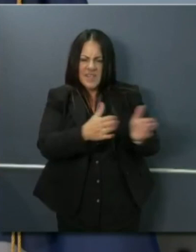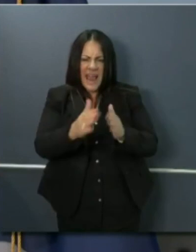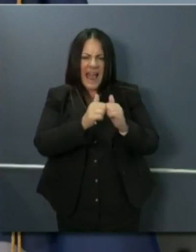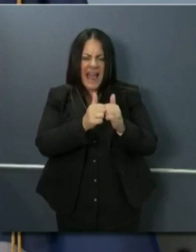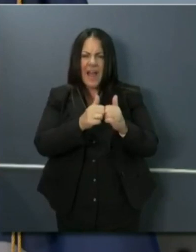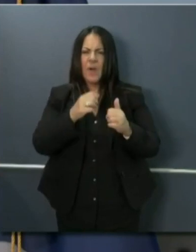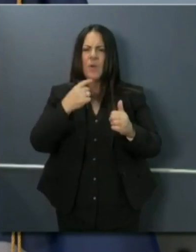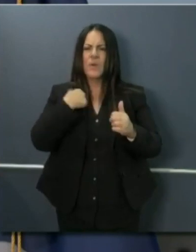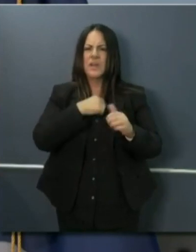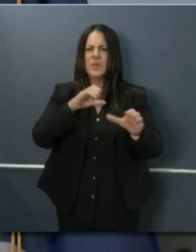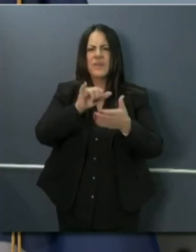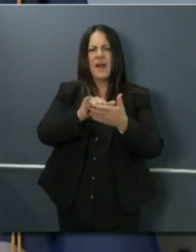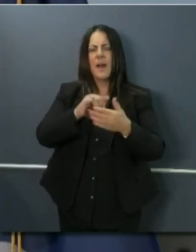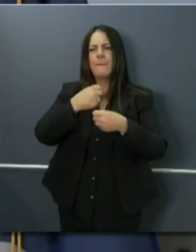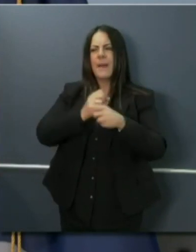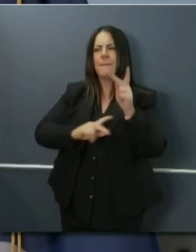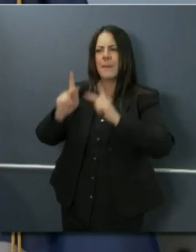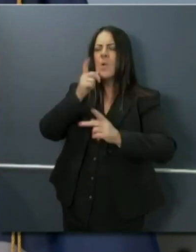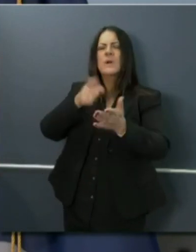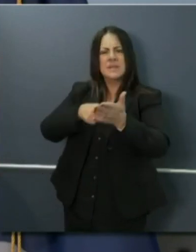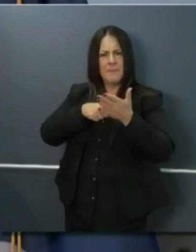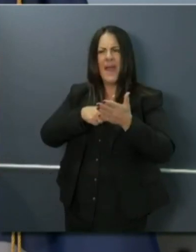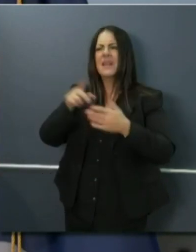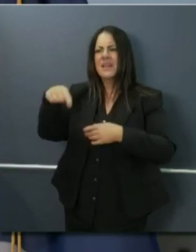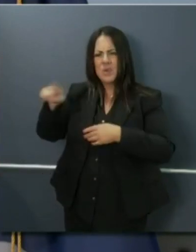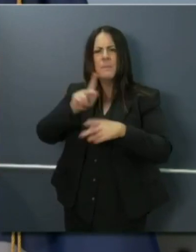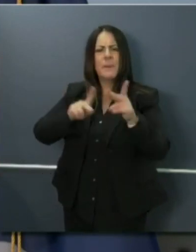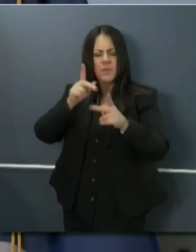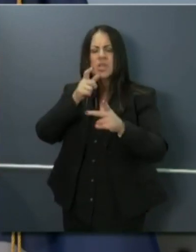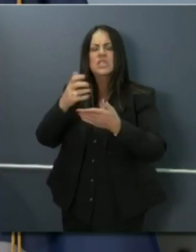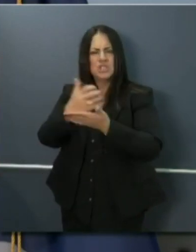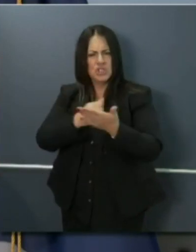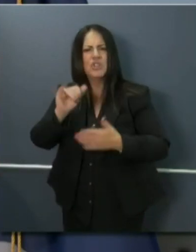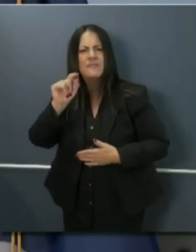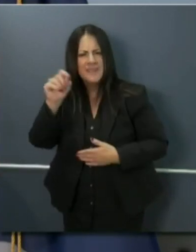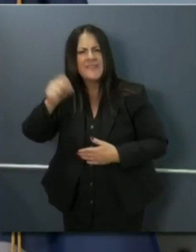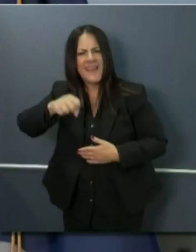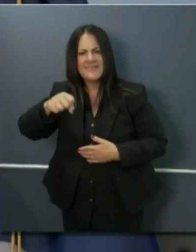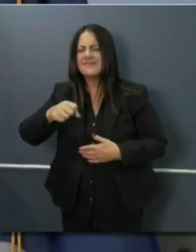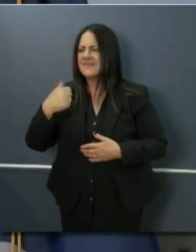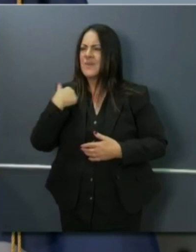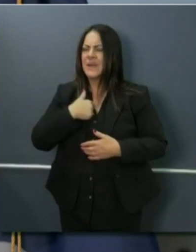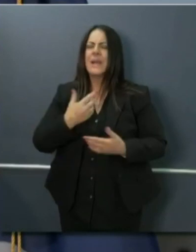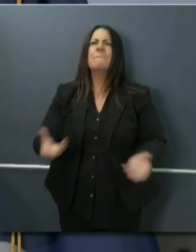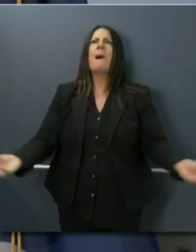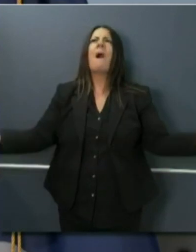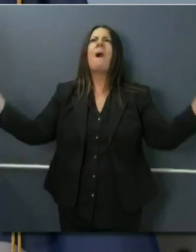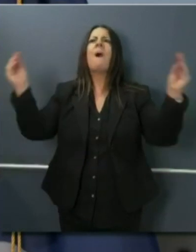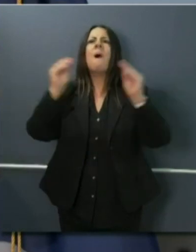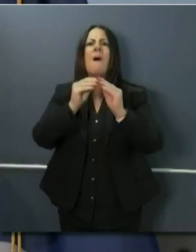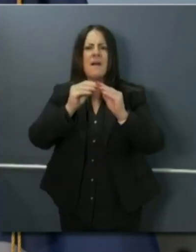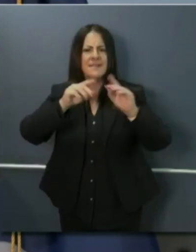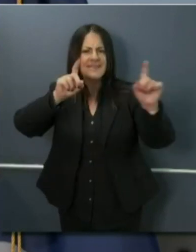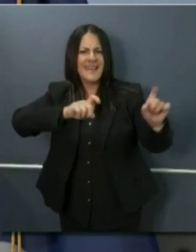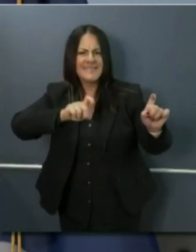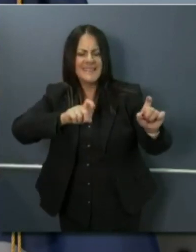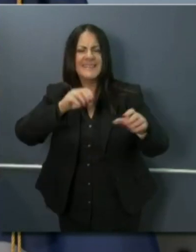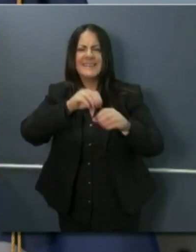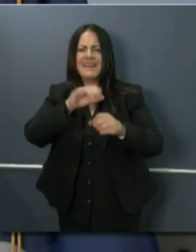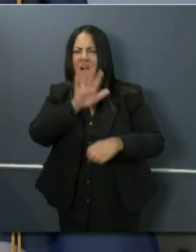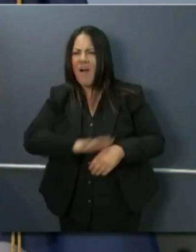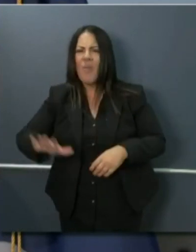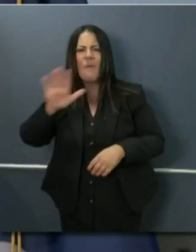being promoted and people are demanding and deserving of. The answer to your question is we need exponentially more testing throughout the state of